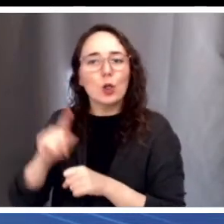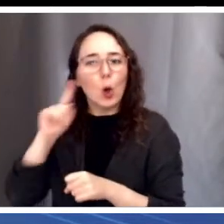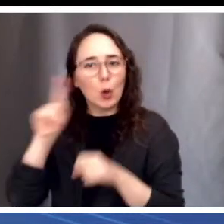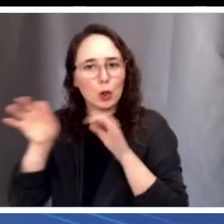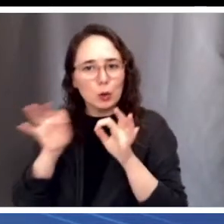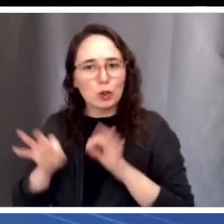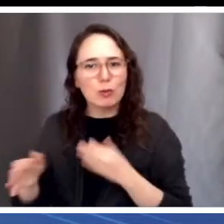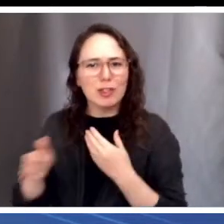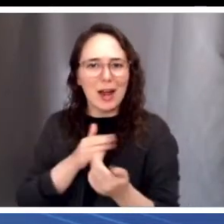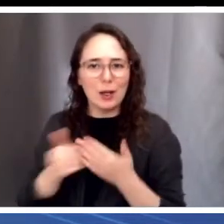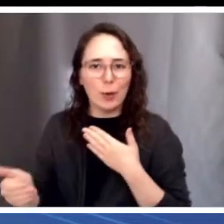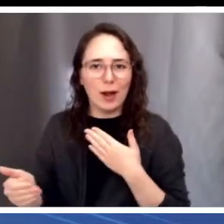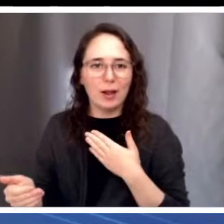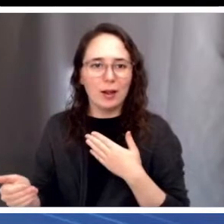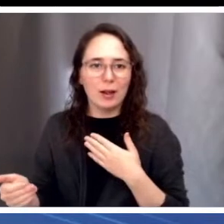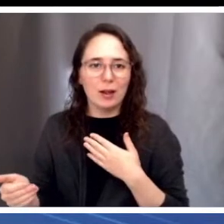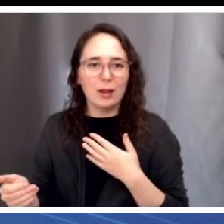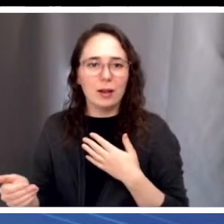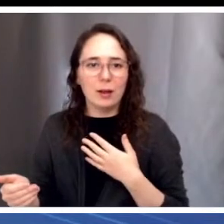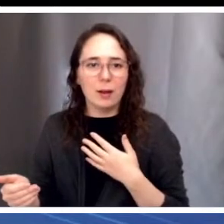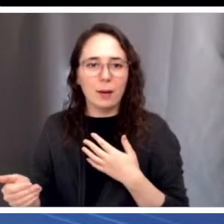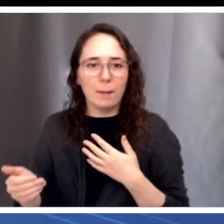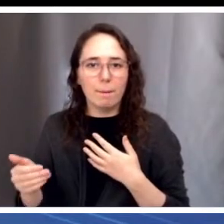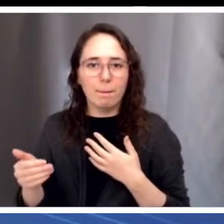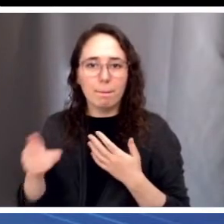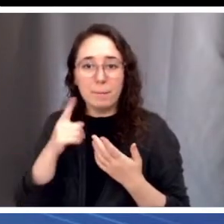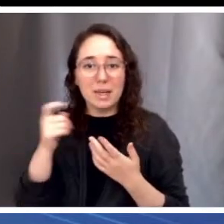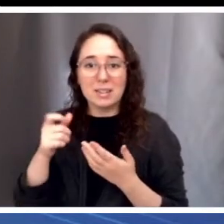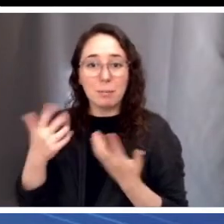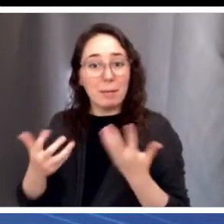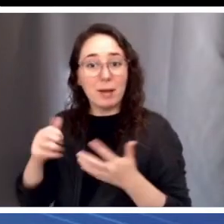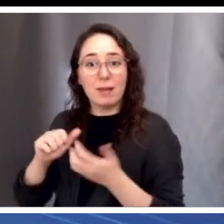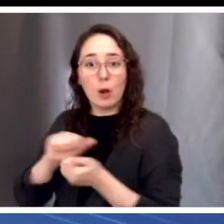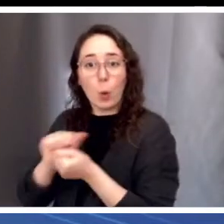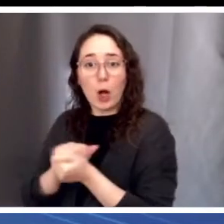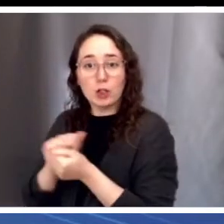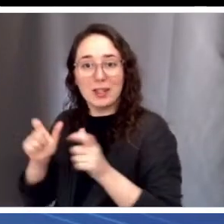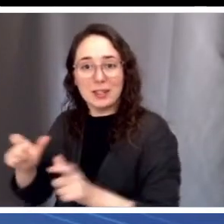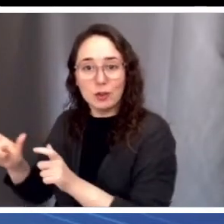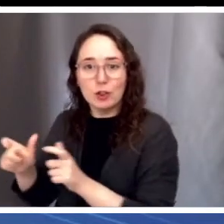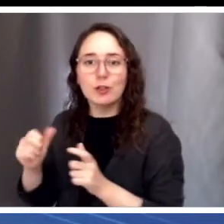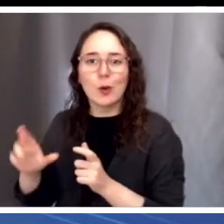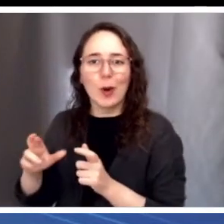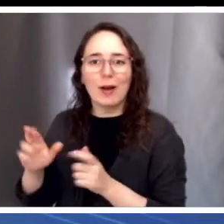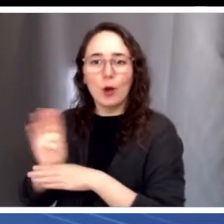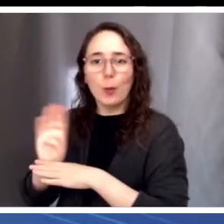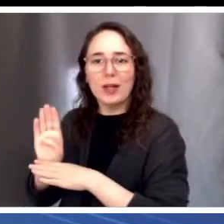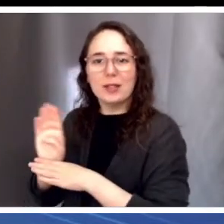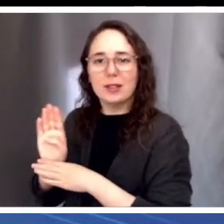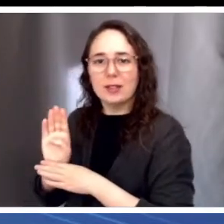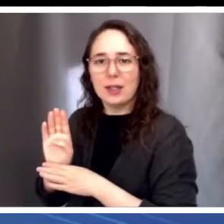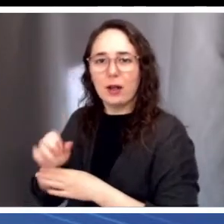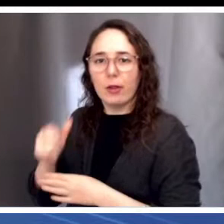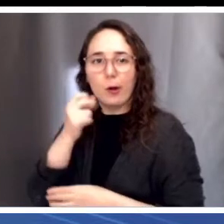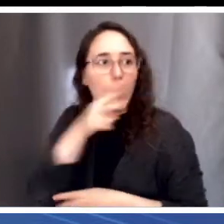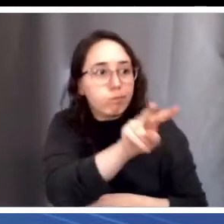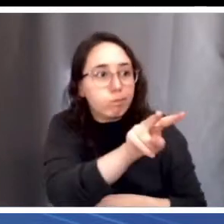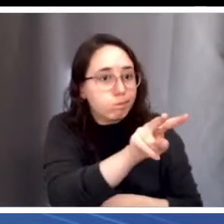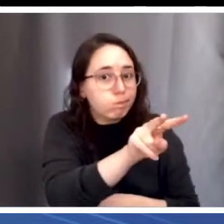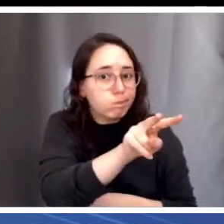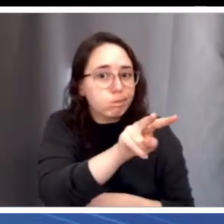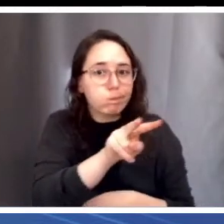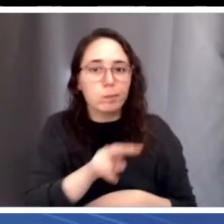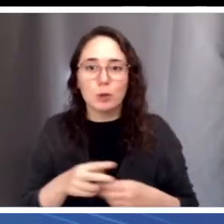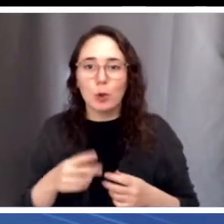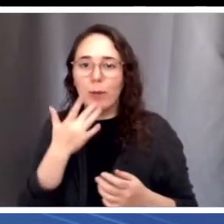on like Netflix or what have you sometimes, because they maybe want to be washing the dishes or doing something while they're, you know, consuming a show and maybe they